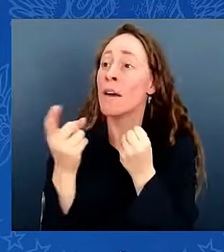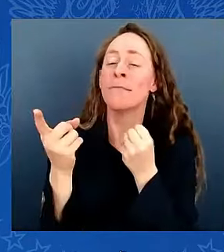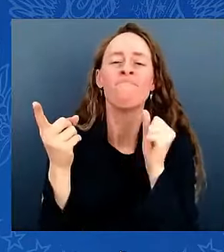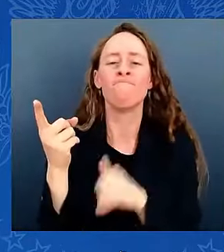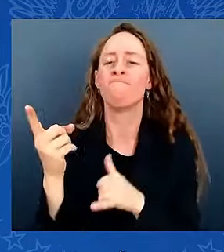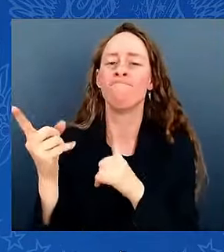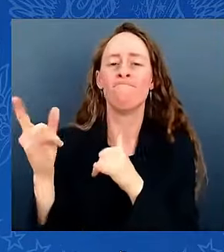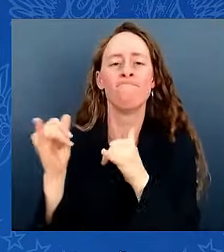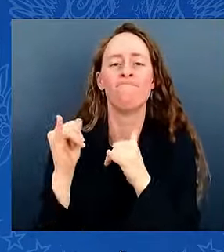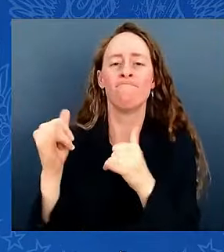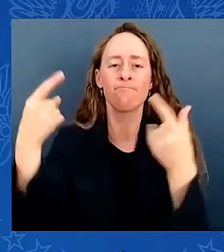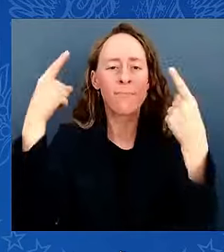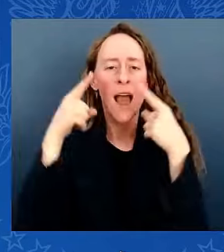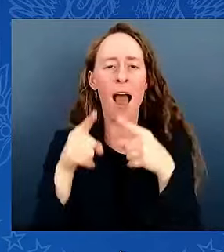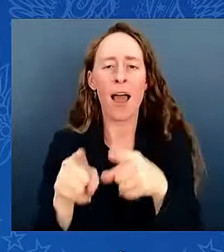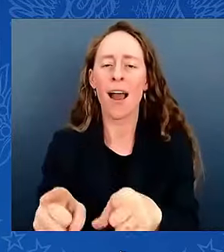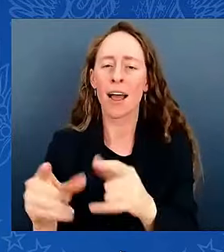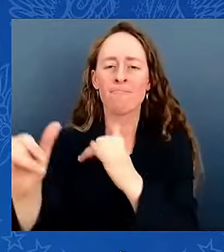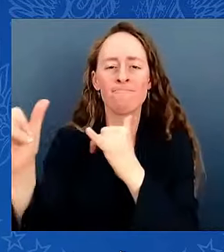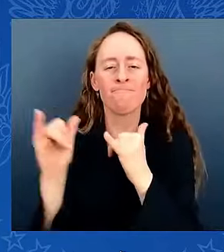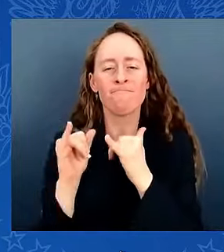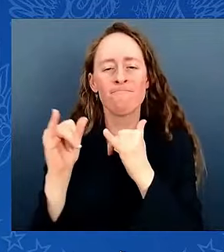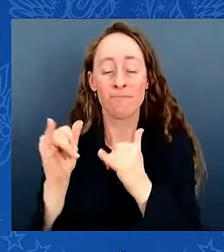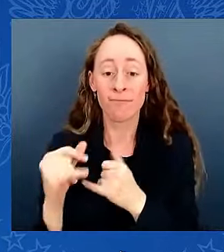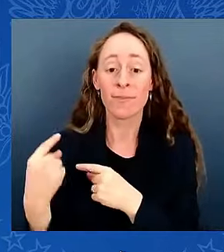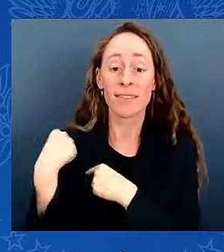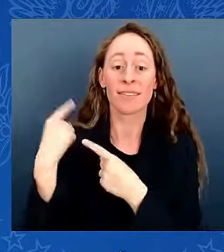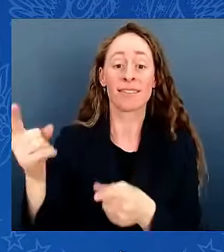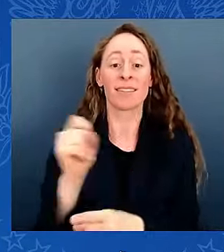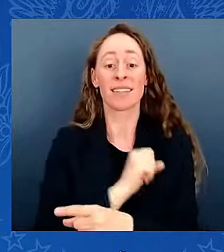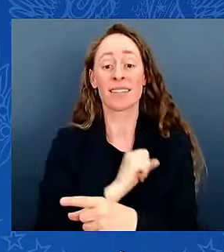he won his seat at the age of 29.